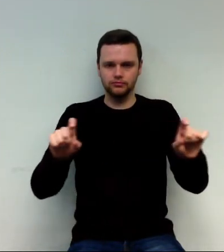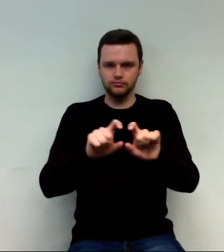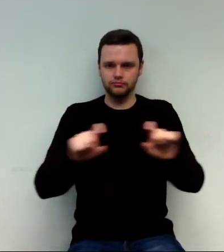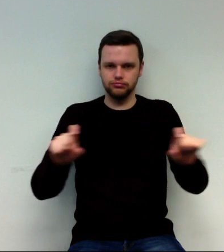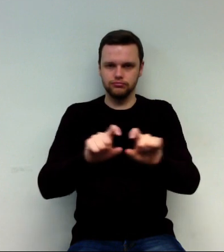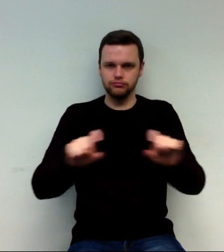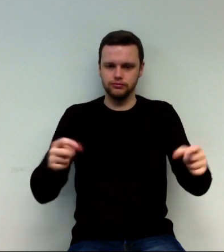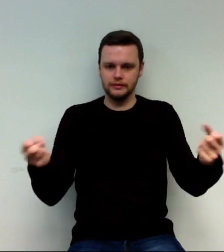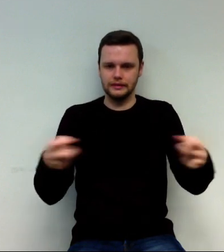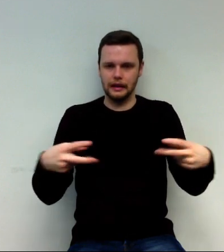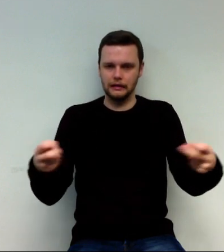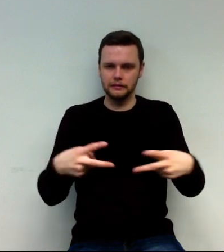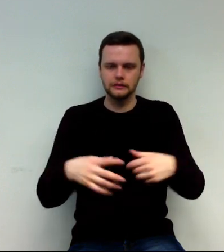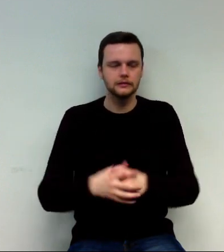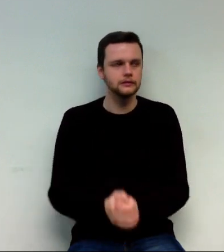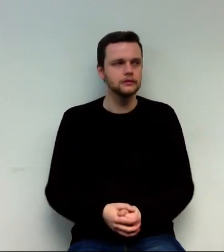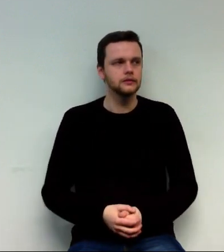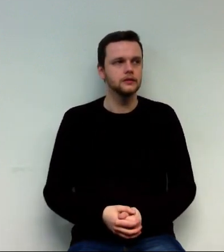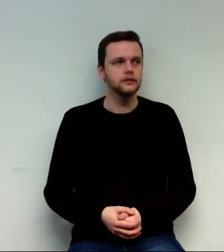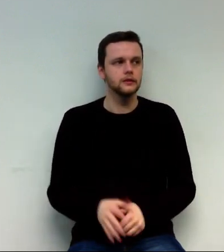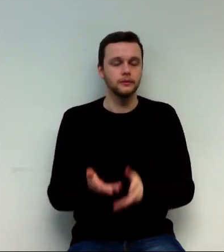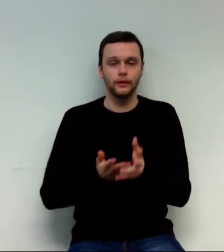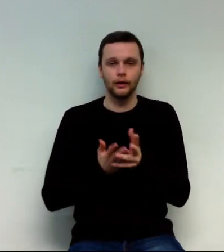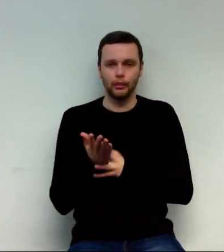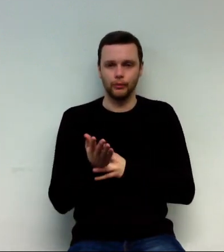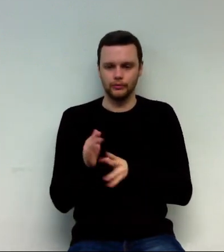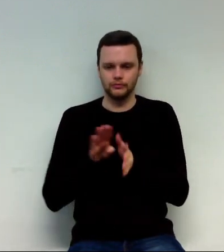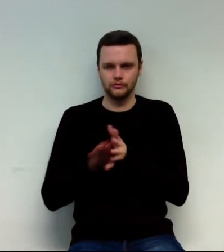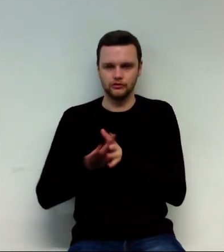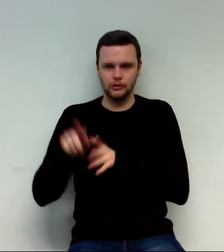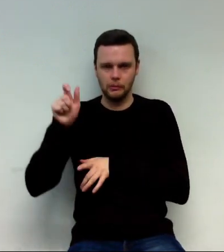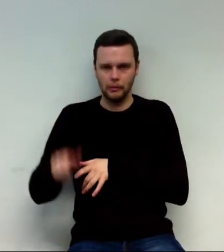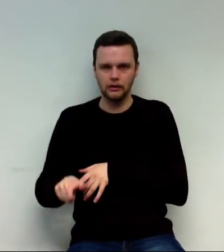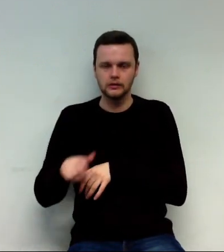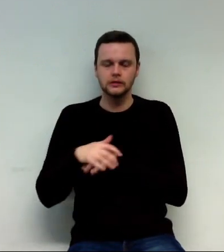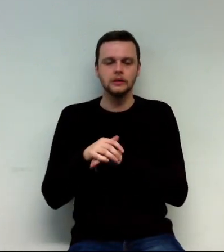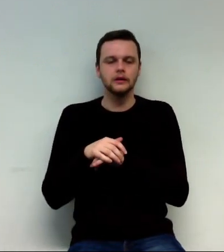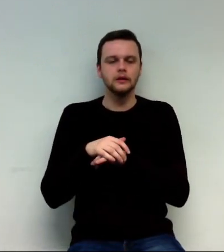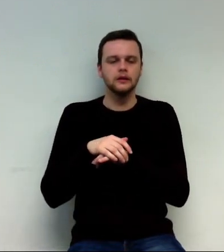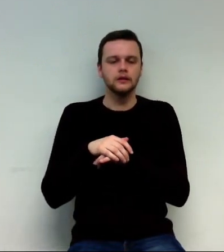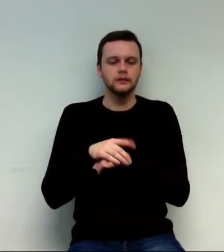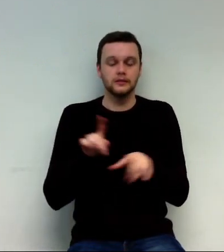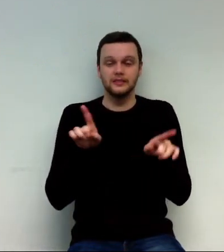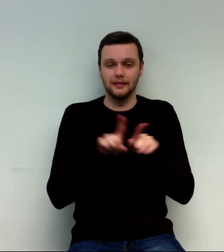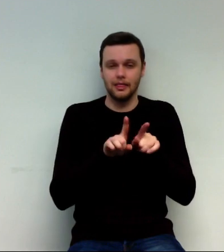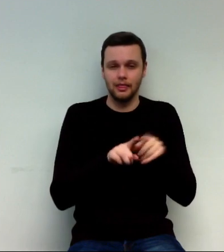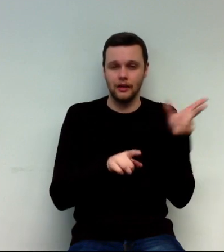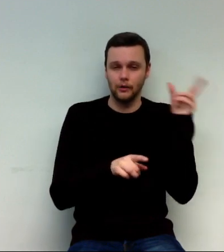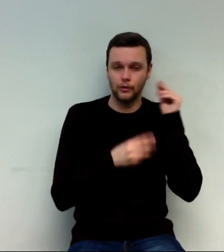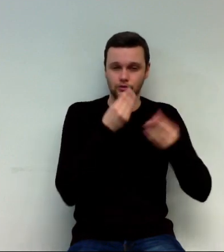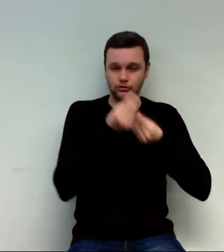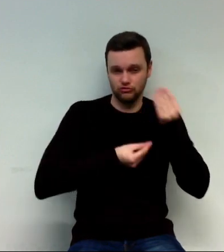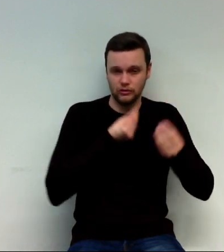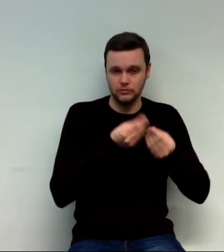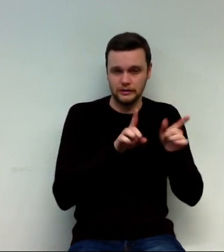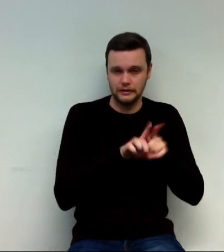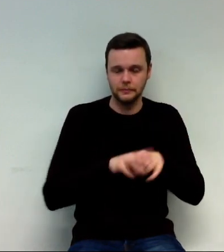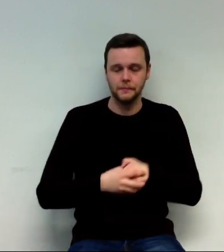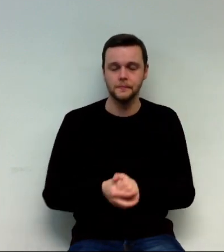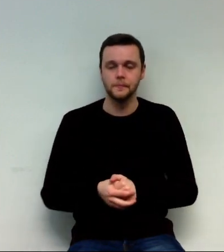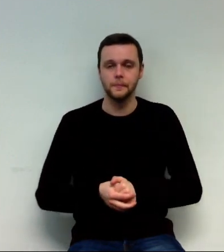normally created in a typical method by a trained operator in a similar fashion to audio description, how you did a trained operator